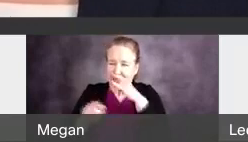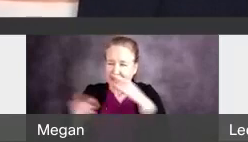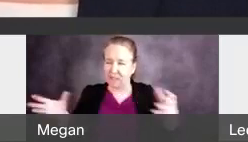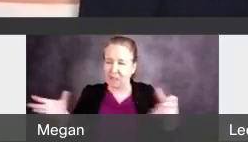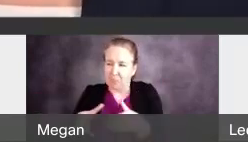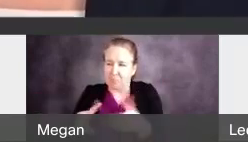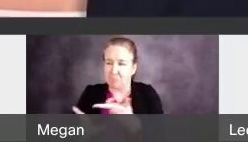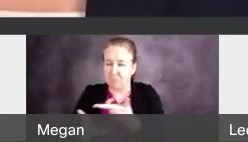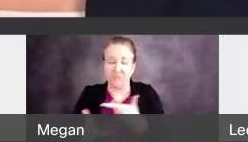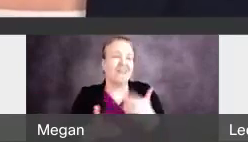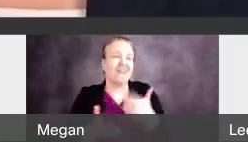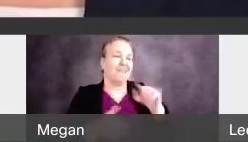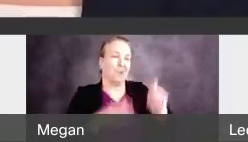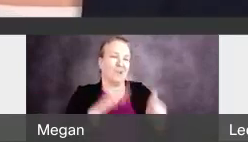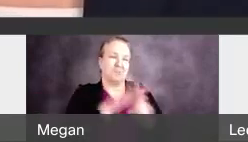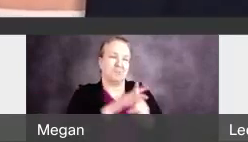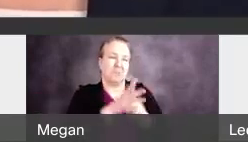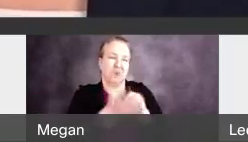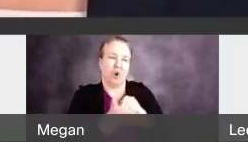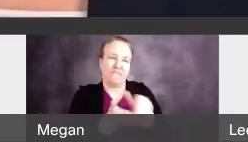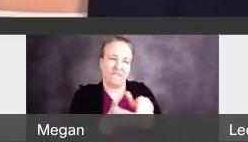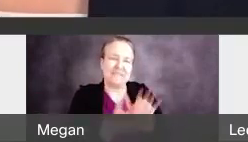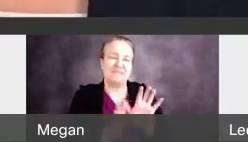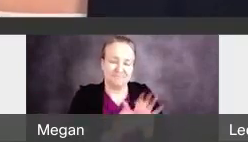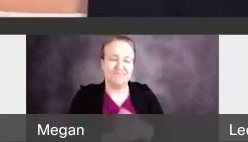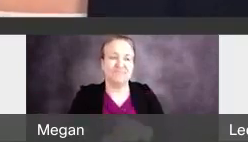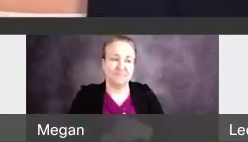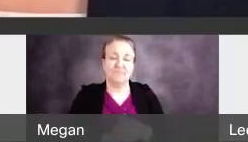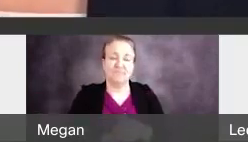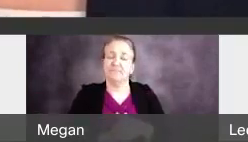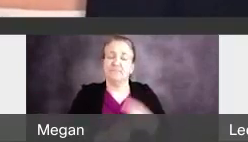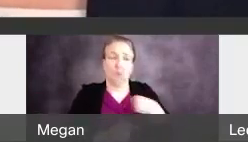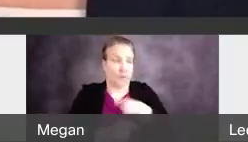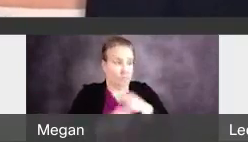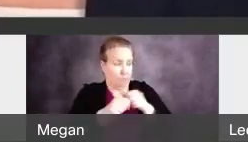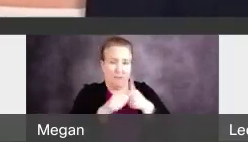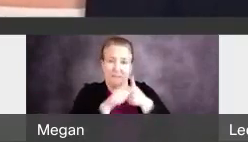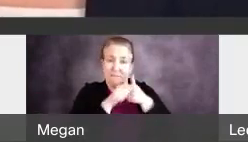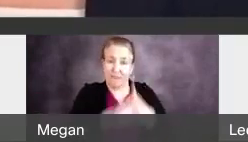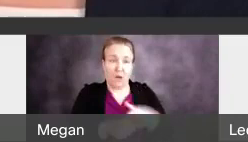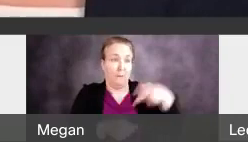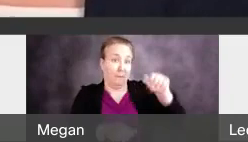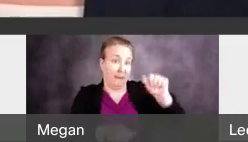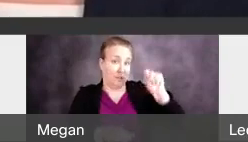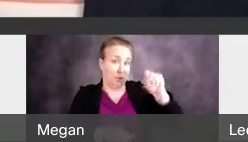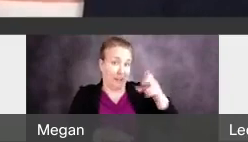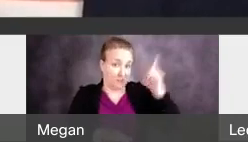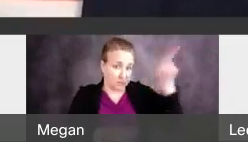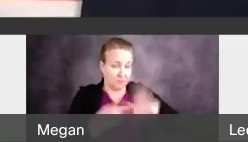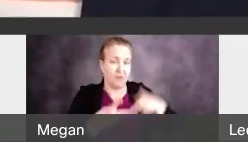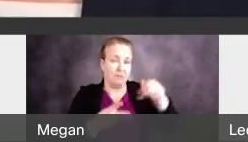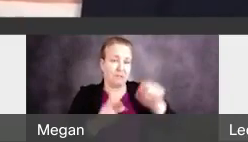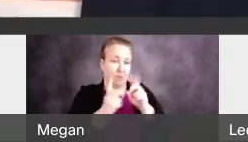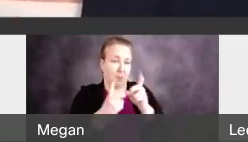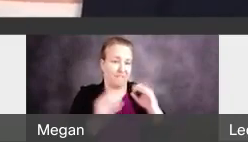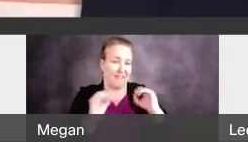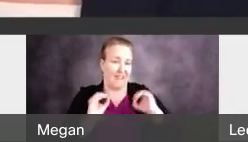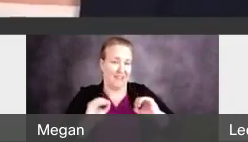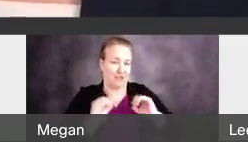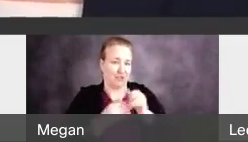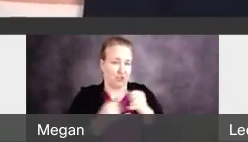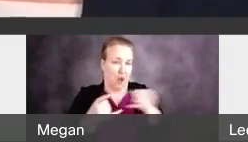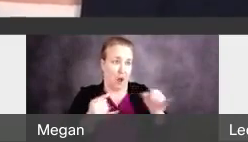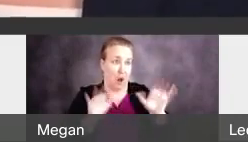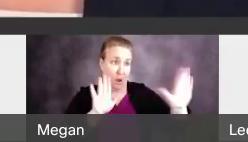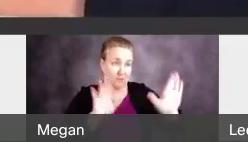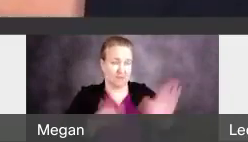comes up a lot. We continue to follow the PADOH and Pennsylvania Department of Education guidelines